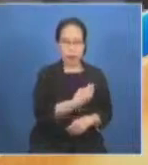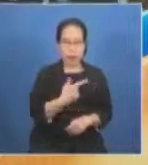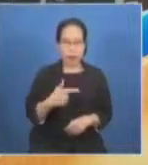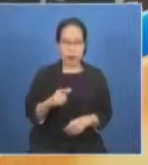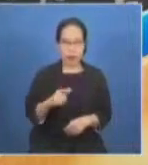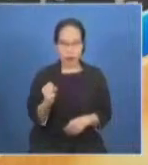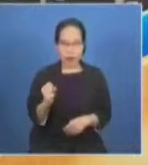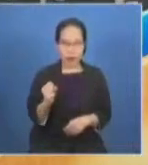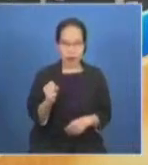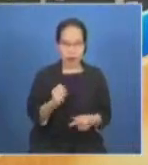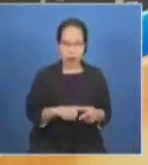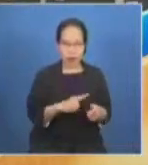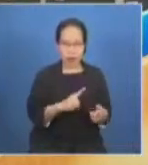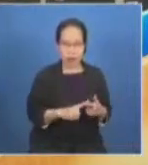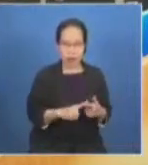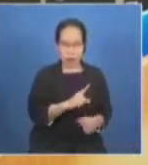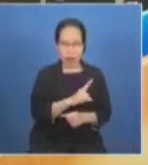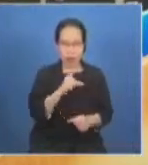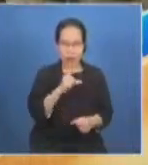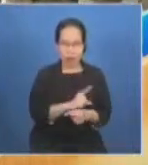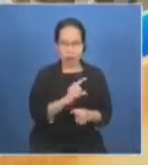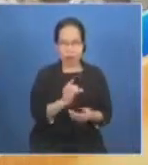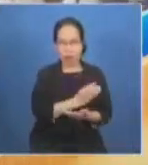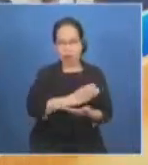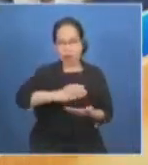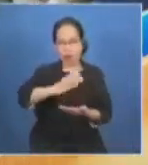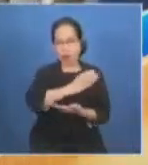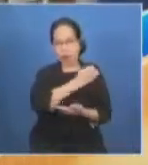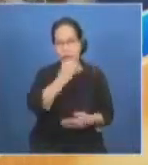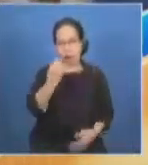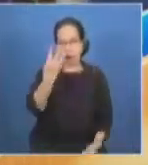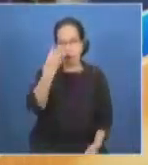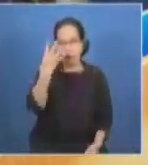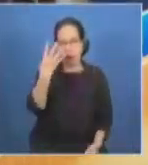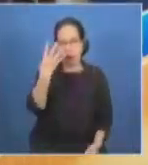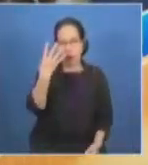member of the GCOS and of the local choir of Hong Kong.